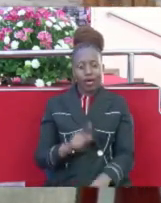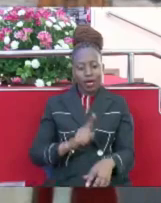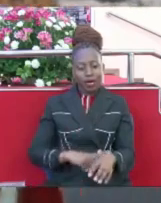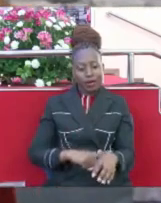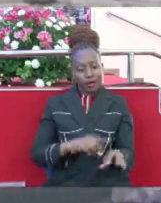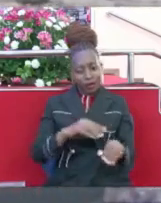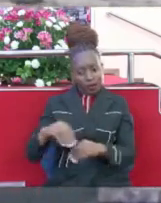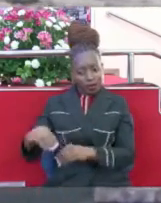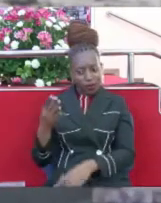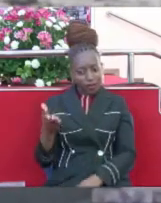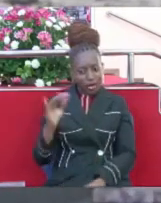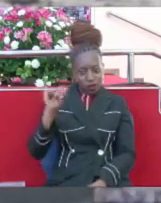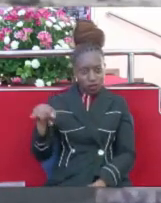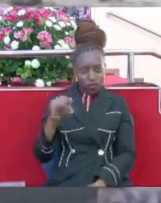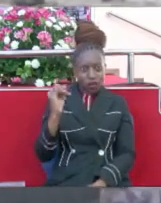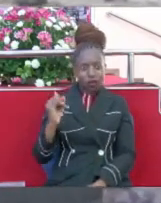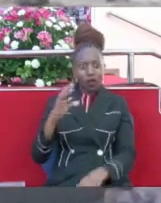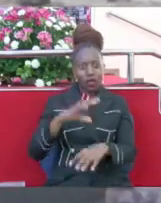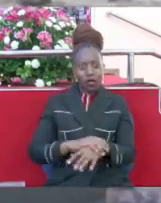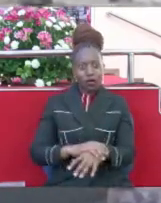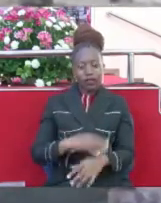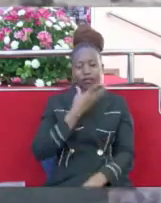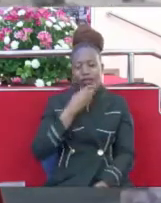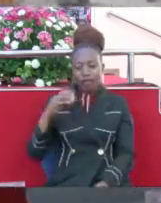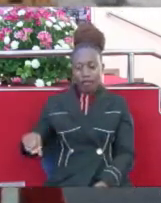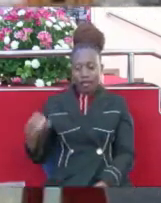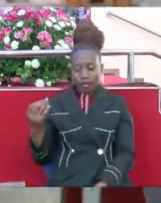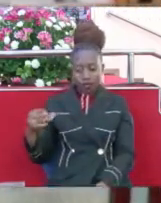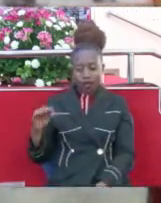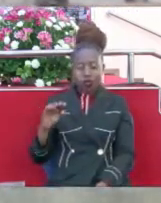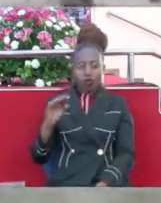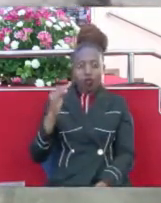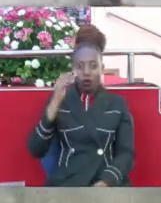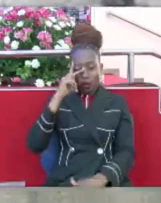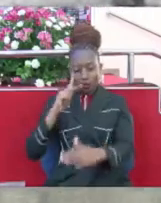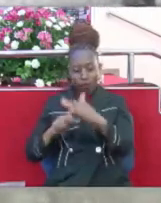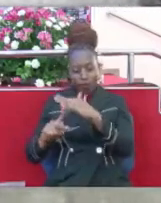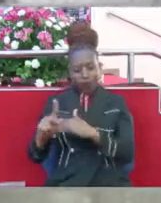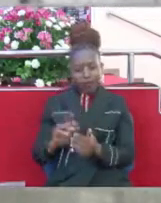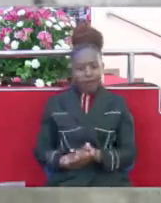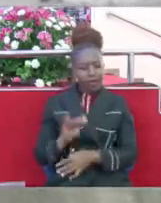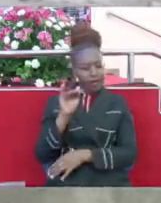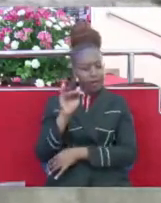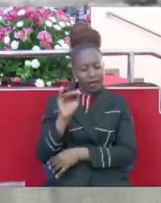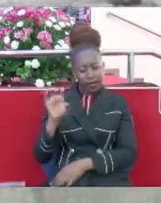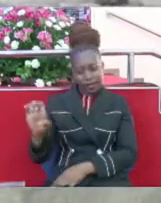prophet. And the sons of the prophet are telling him, don't you know your master is being taken from you today?